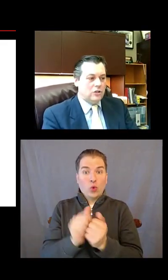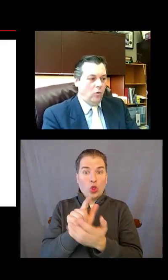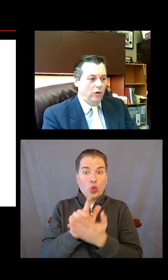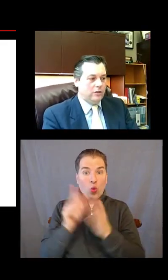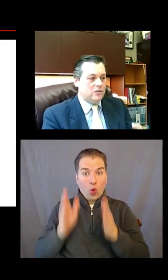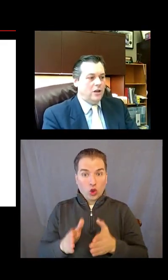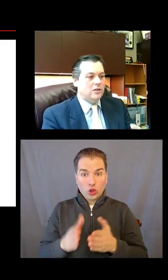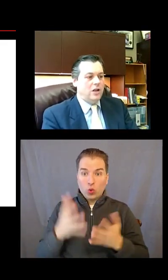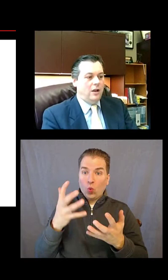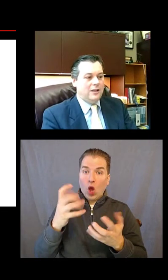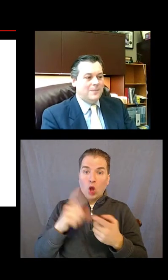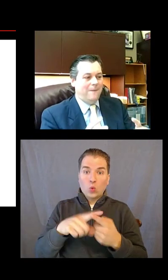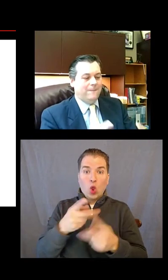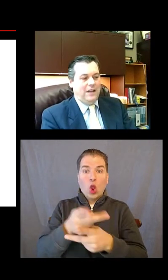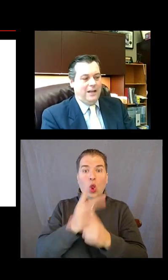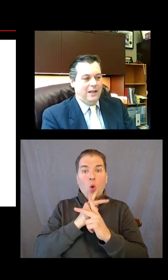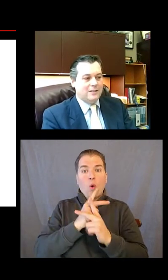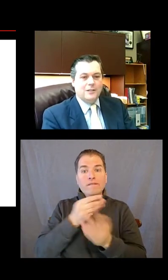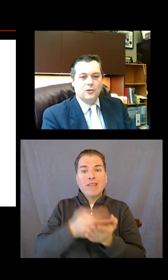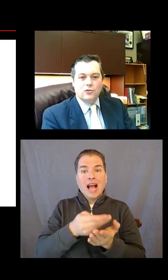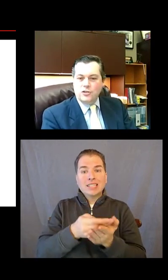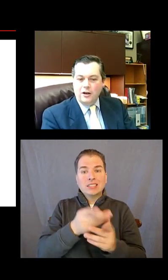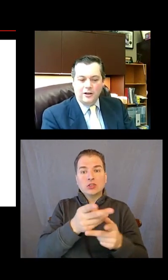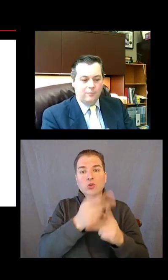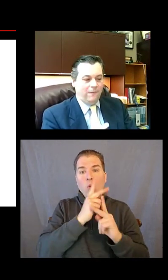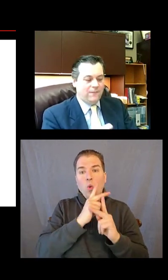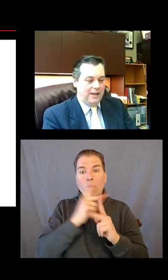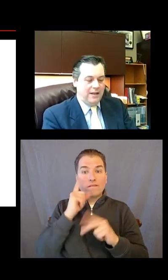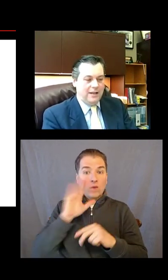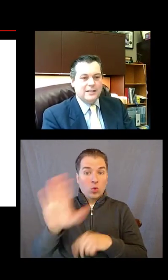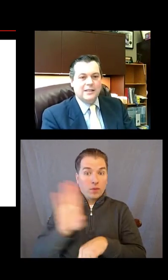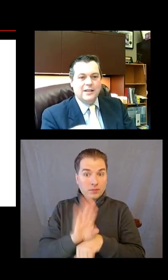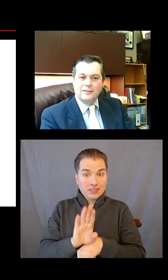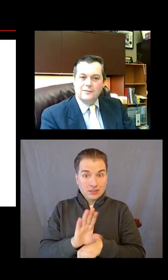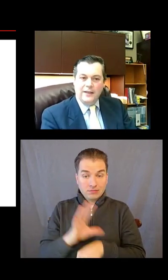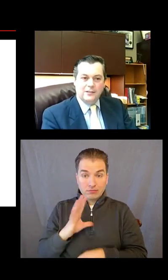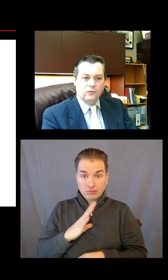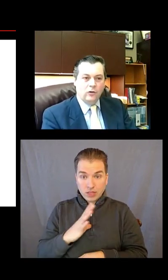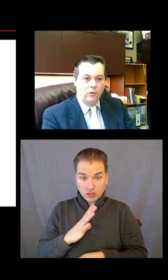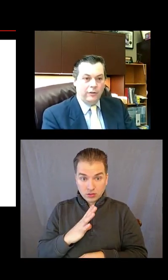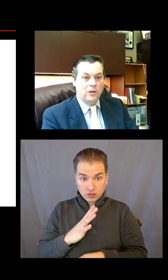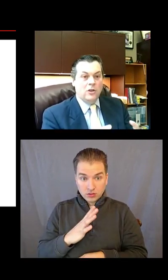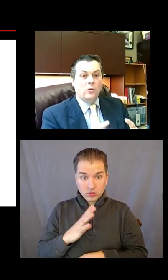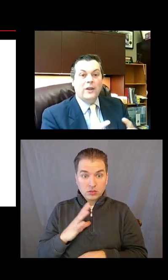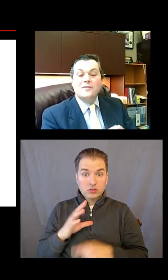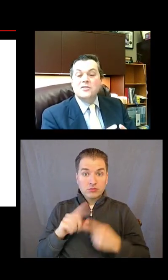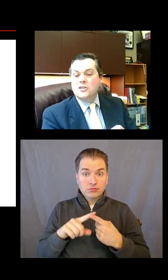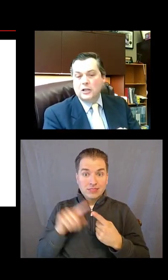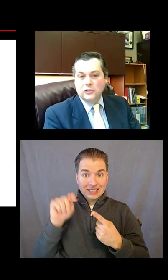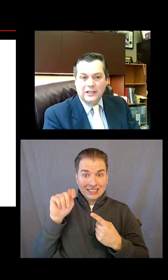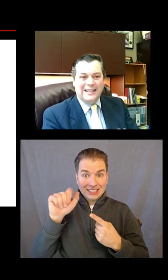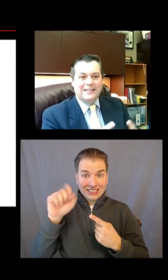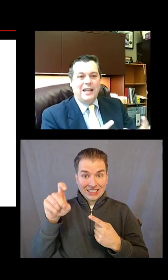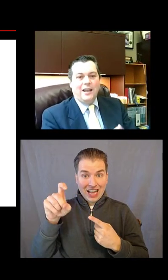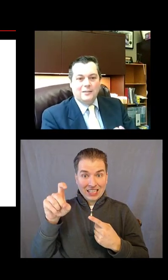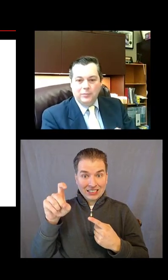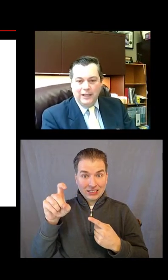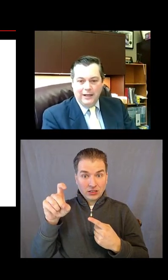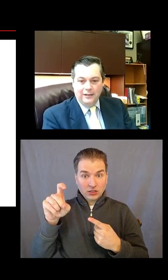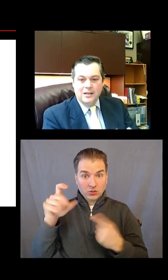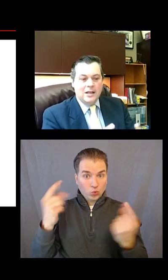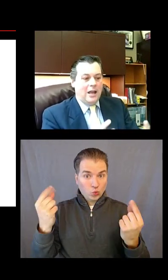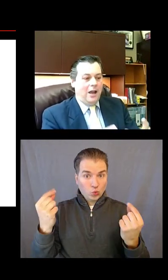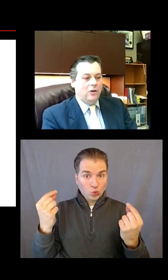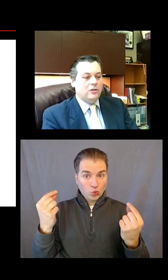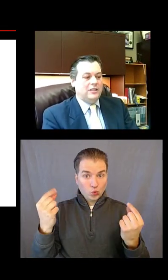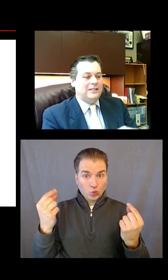walk in the door to start talking about financing your startup or financing the next phase of growth, we have to start looking at tax